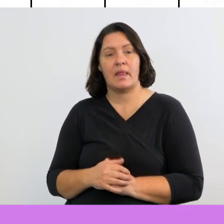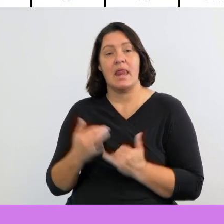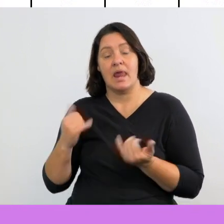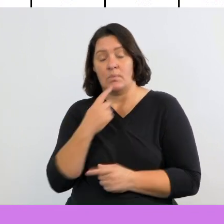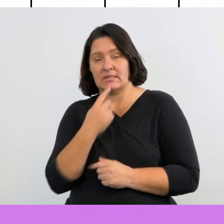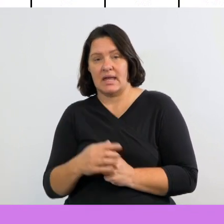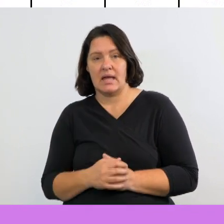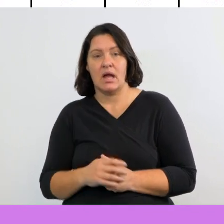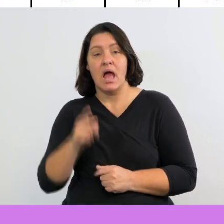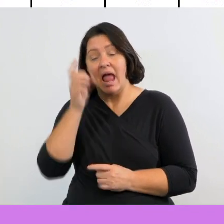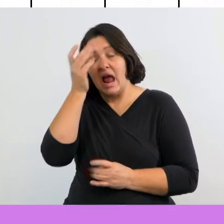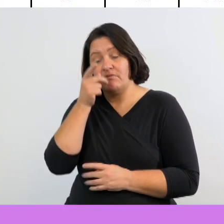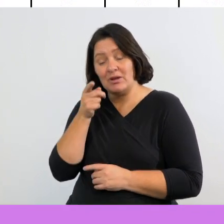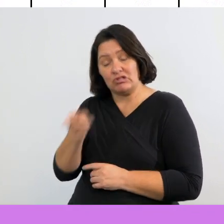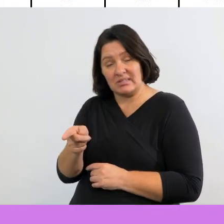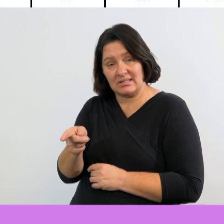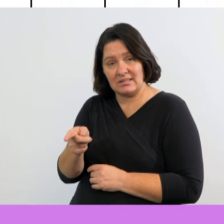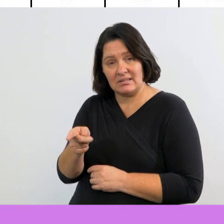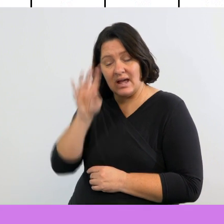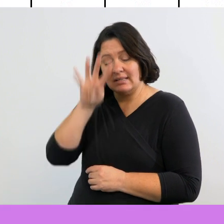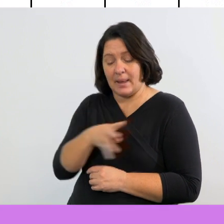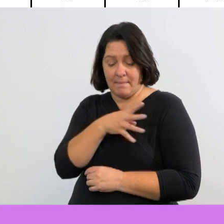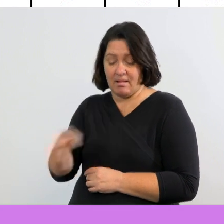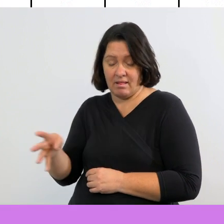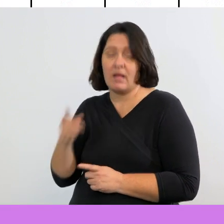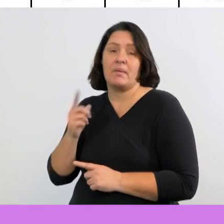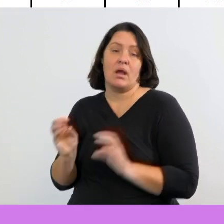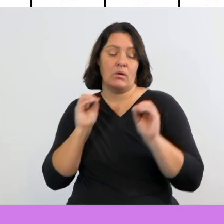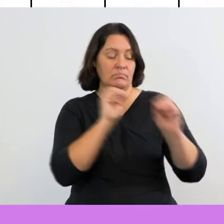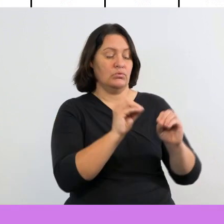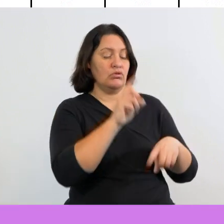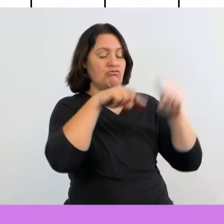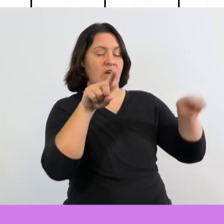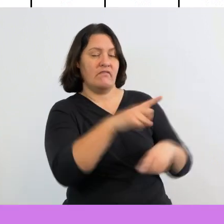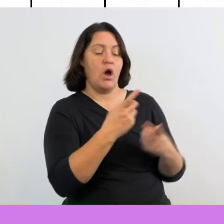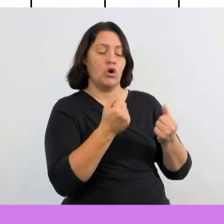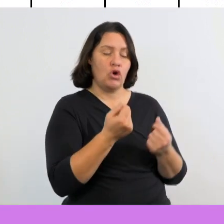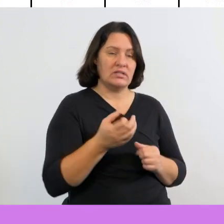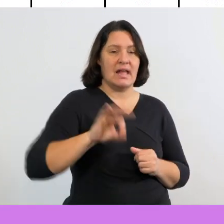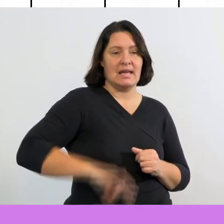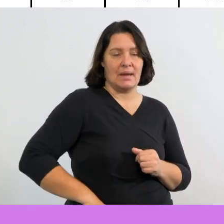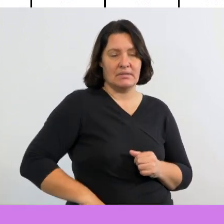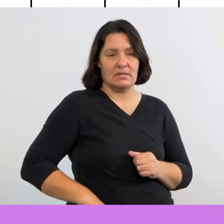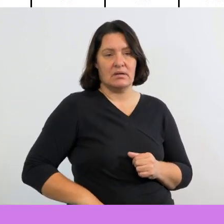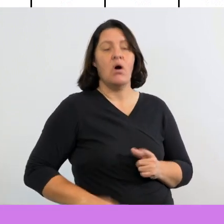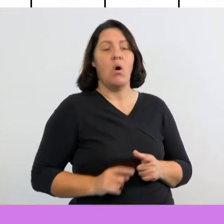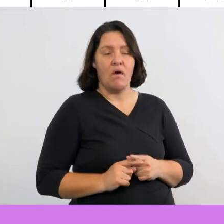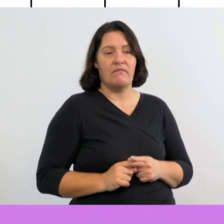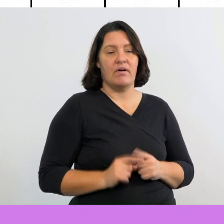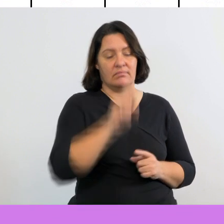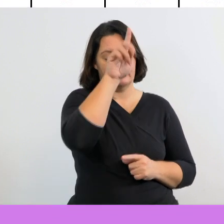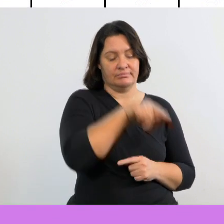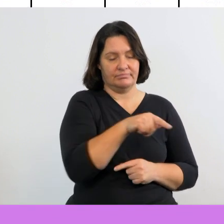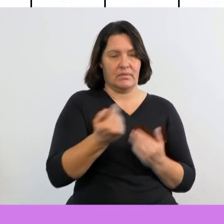1.4. Now I'm saying, use the information provided in the table to draw graphs for the cost and the income on the set